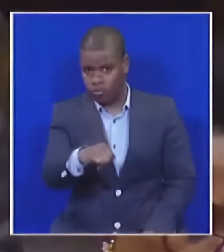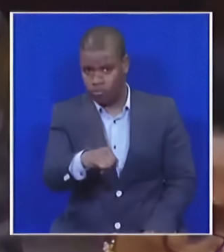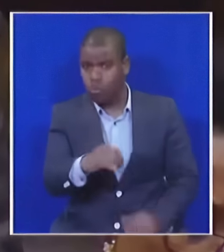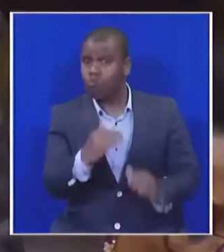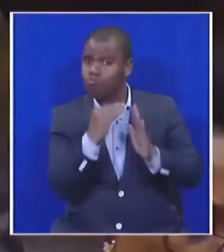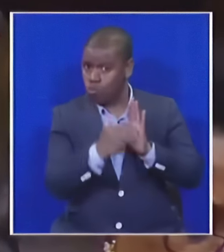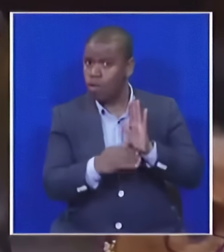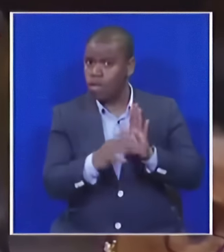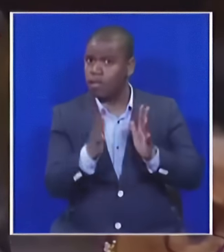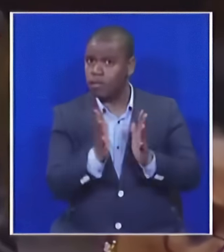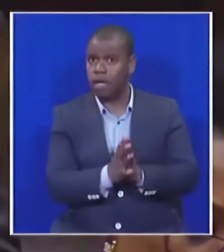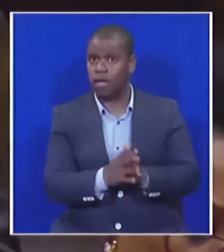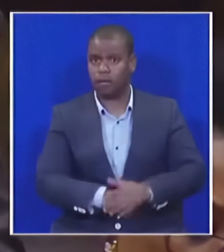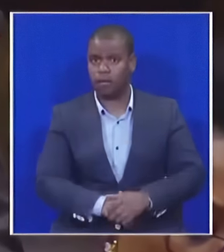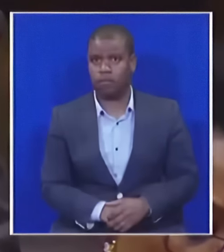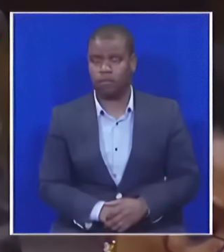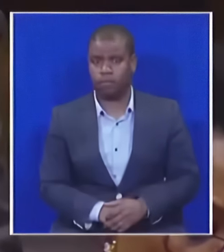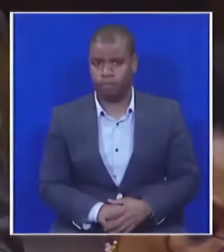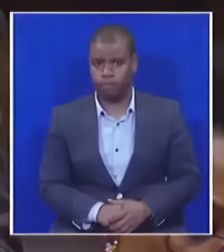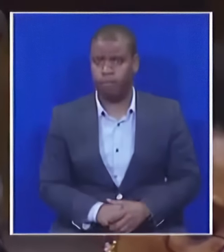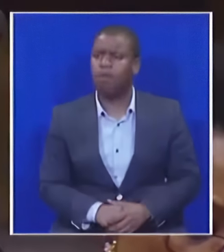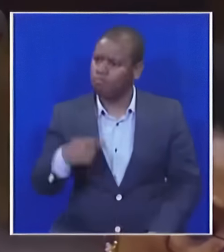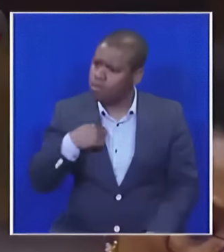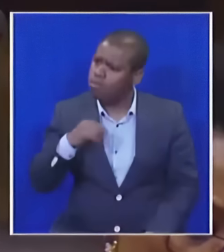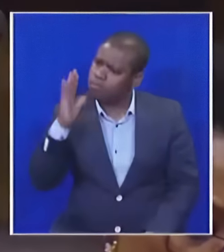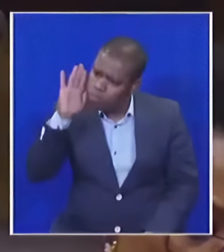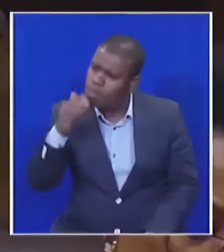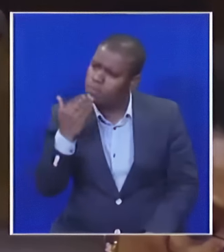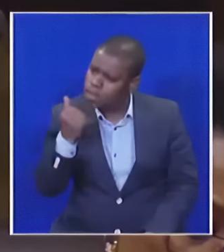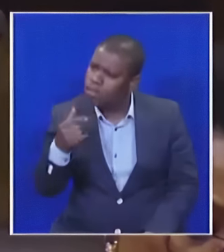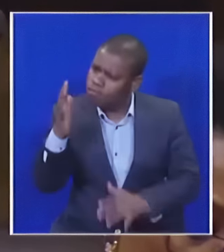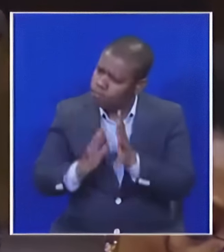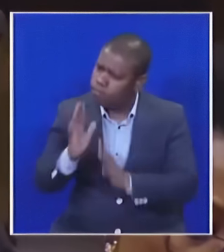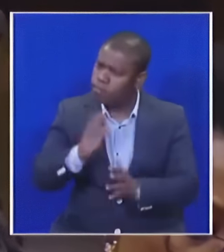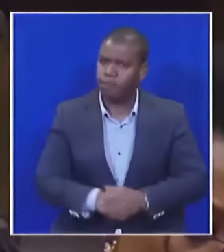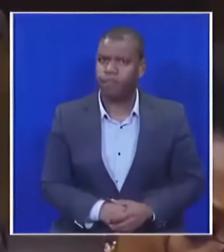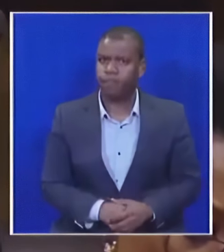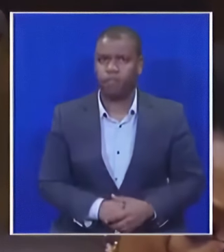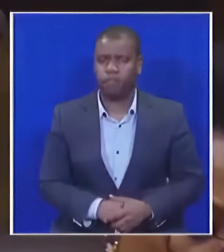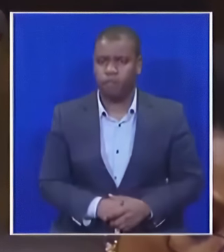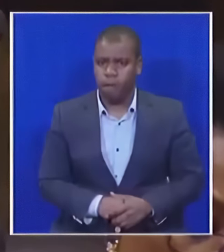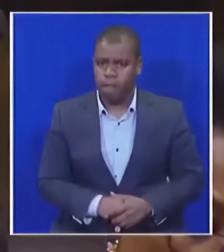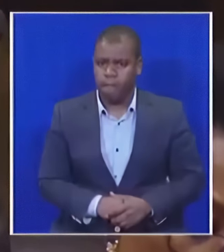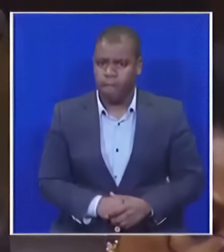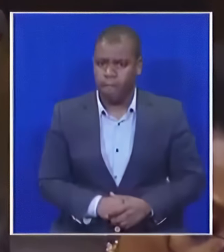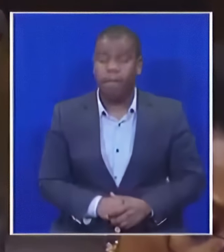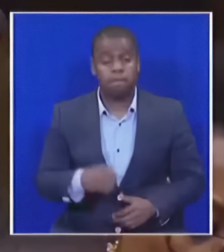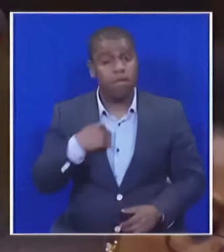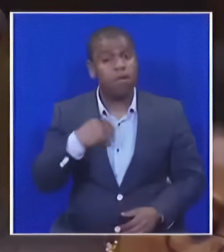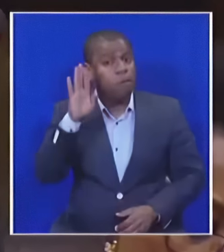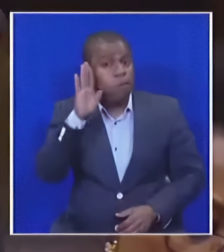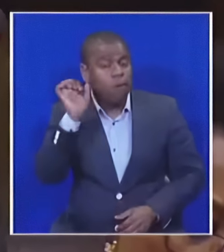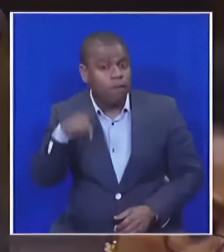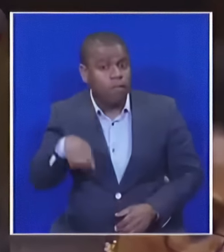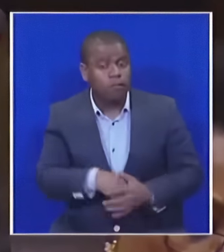10. I'm listening, honorable member. Continue. There is content. I You heard must be you. called to order if you